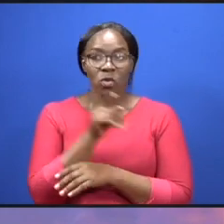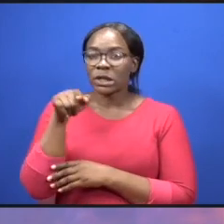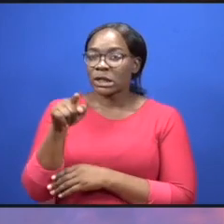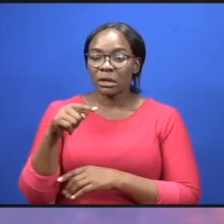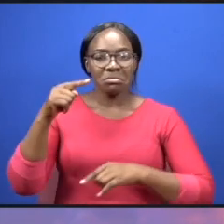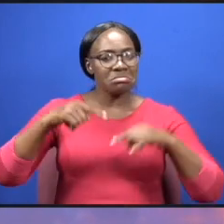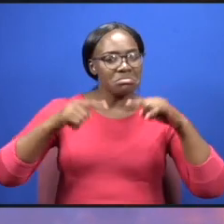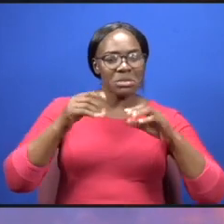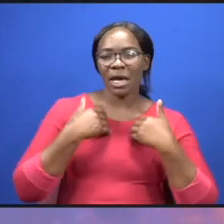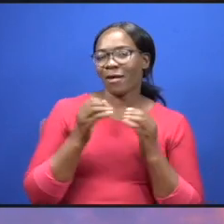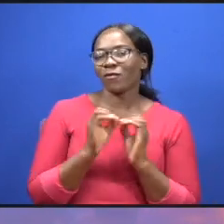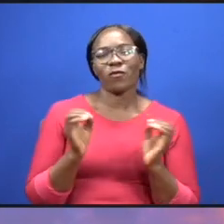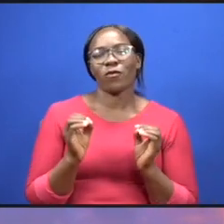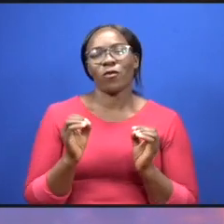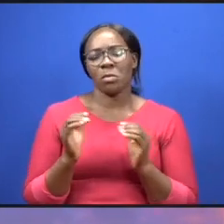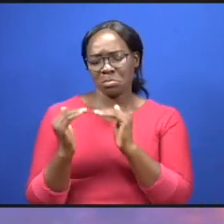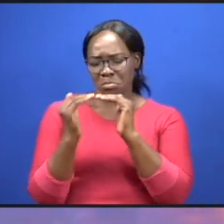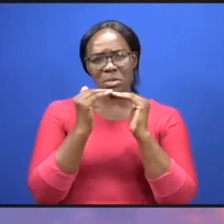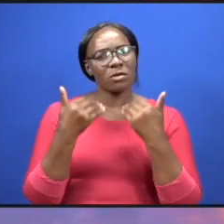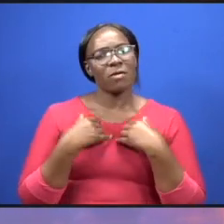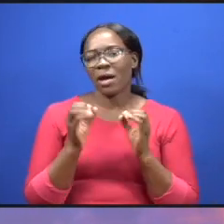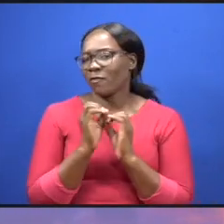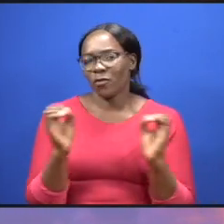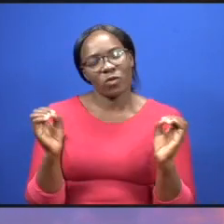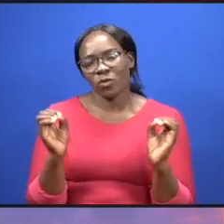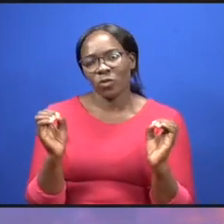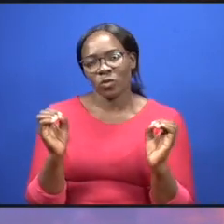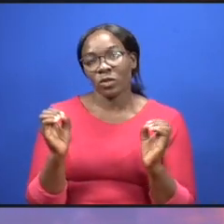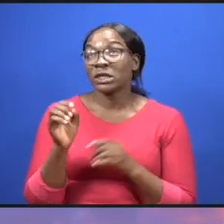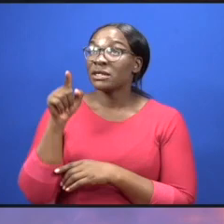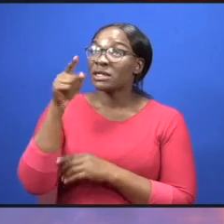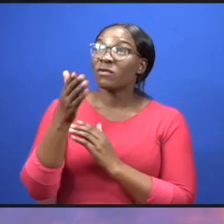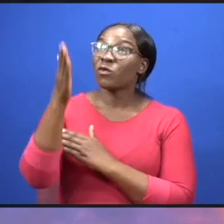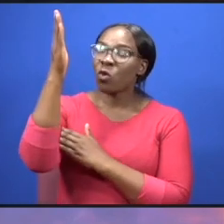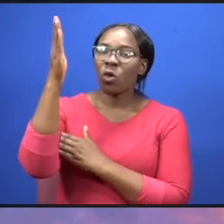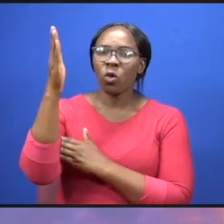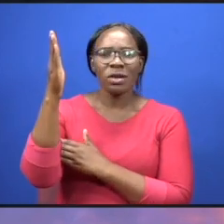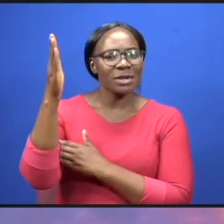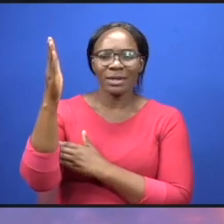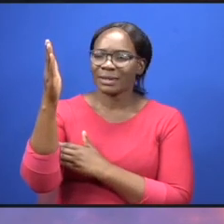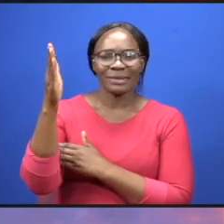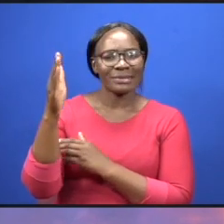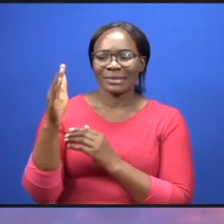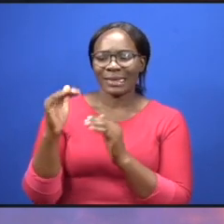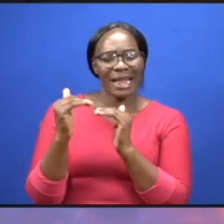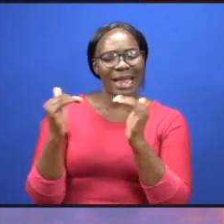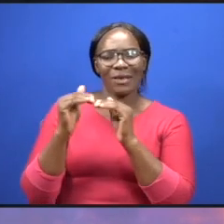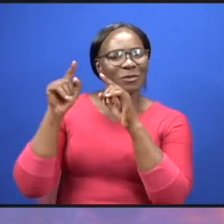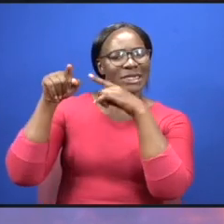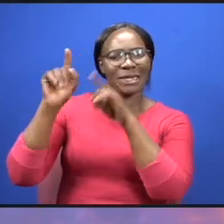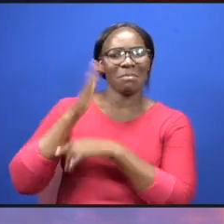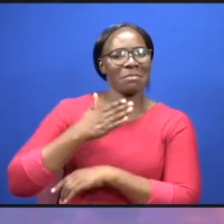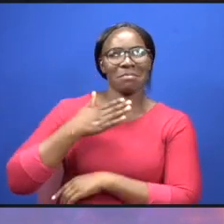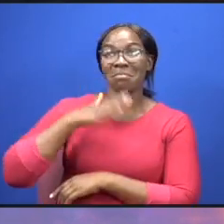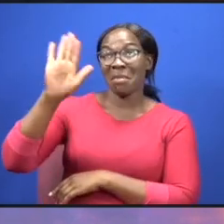no rivals. He has no equal. He is God in a category all by